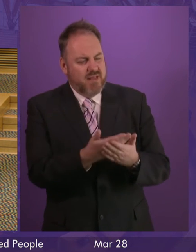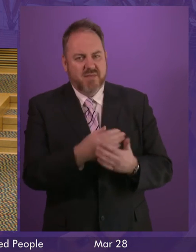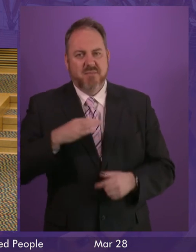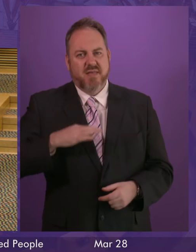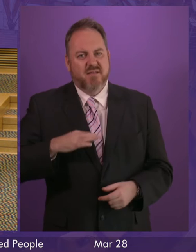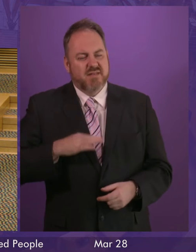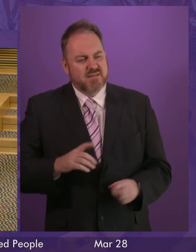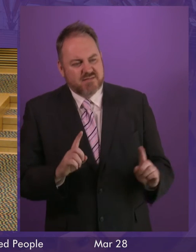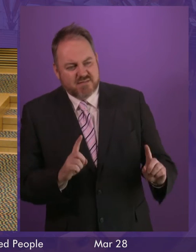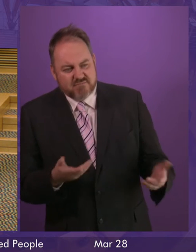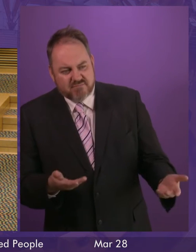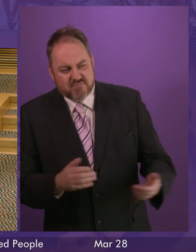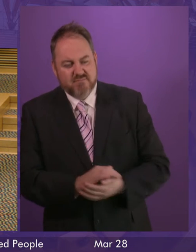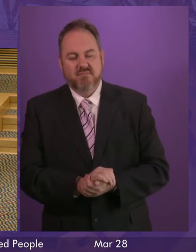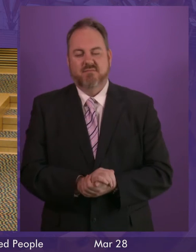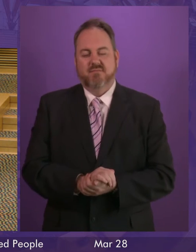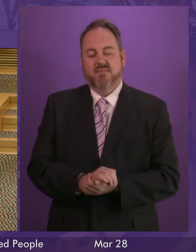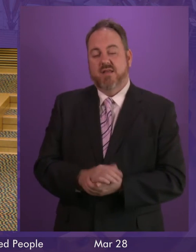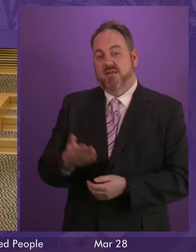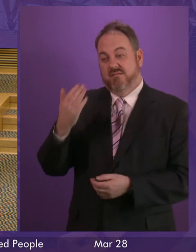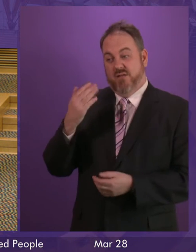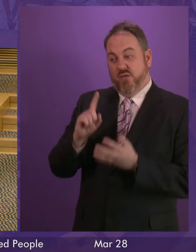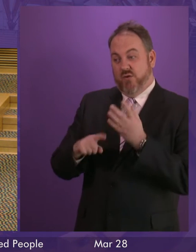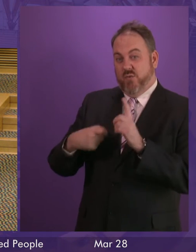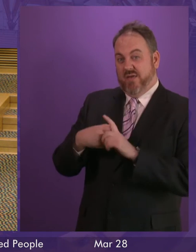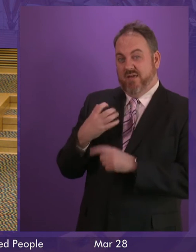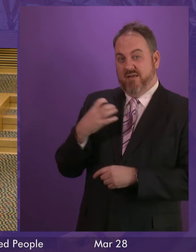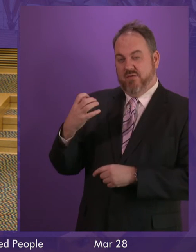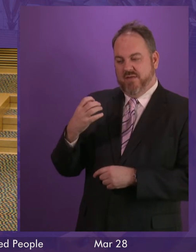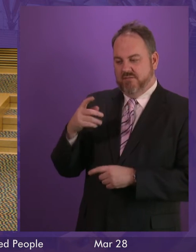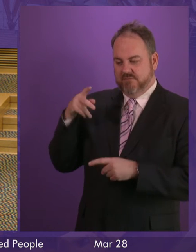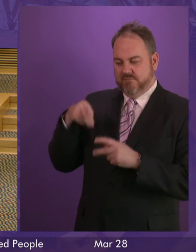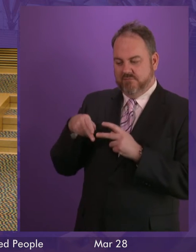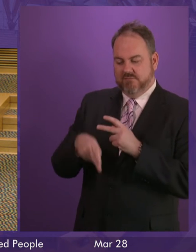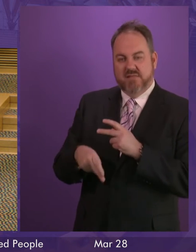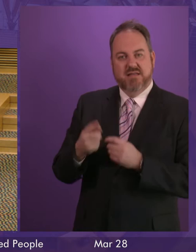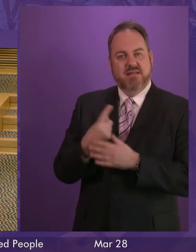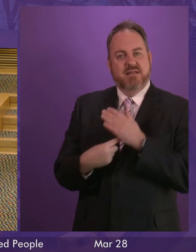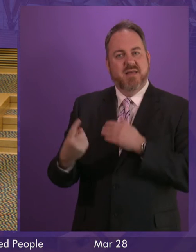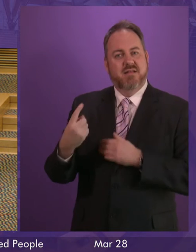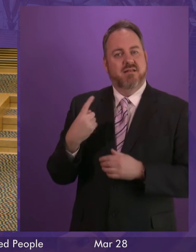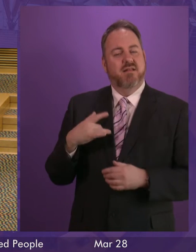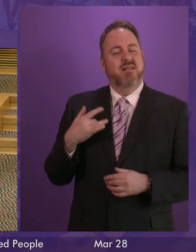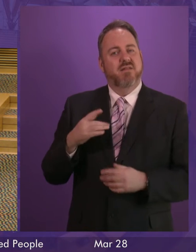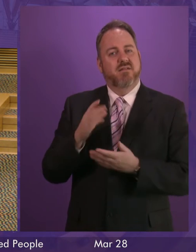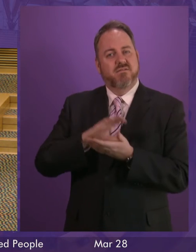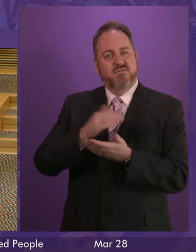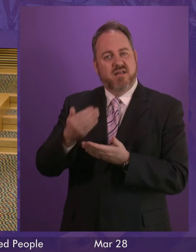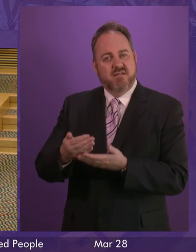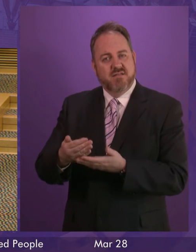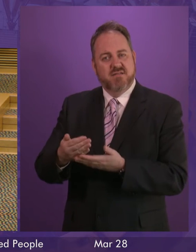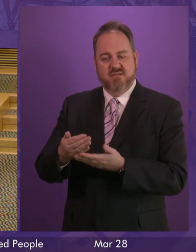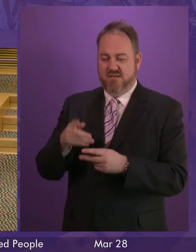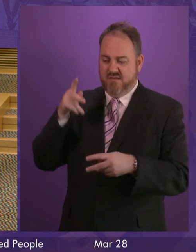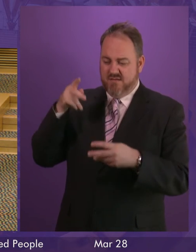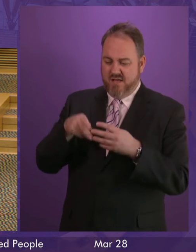against them. This is a stark contrast to the UK Government whose abolition of the independent living fund and welfare cuts have been judged by